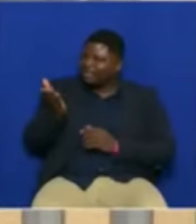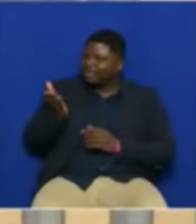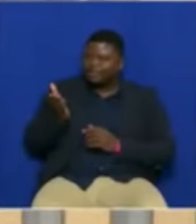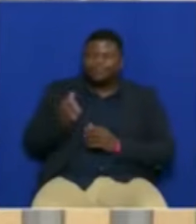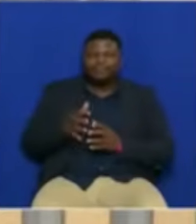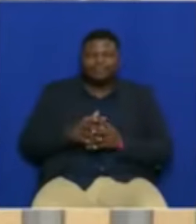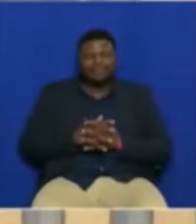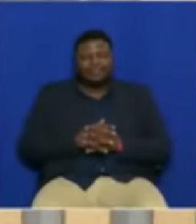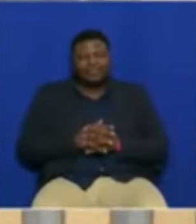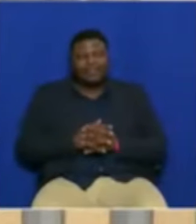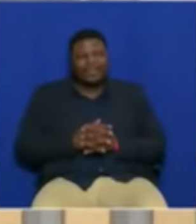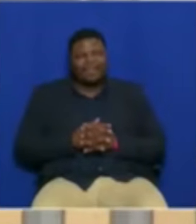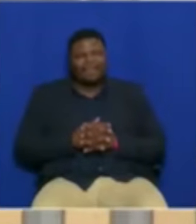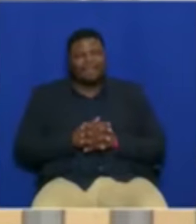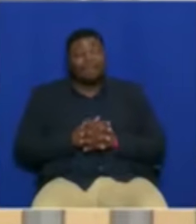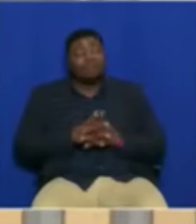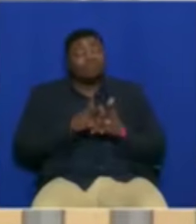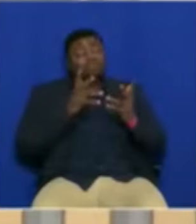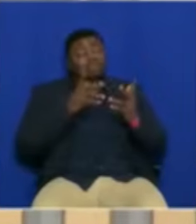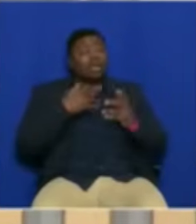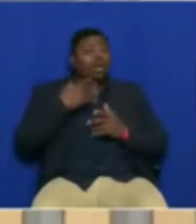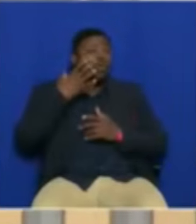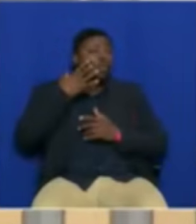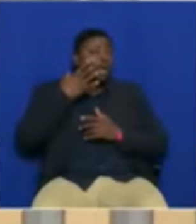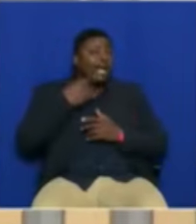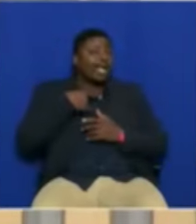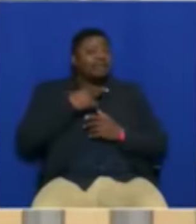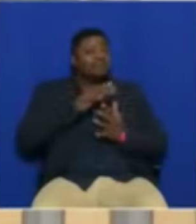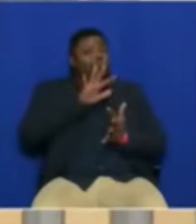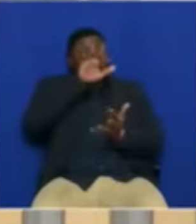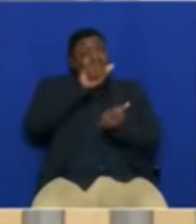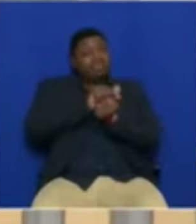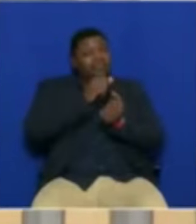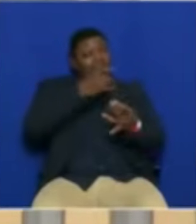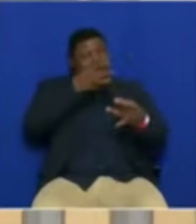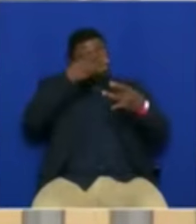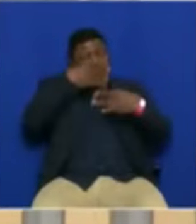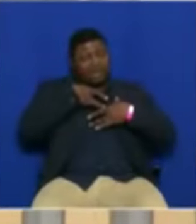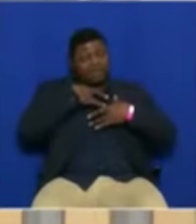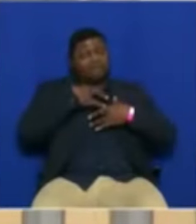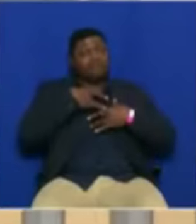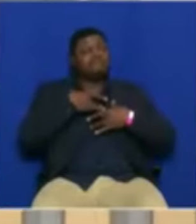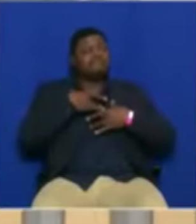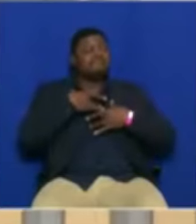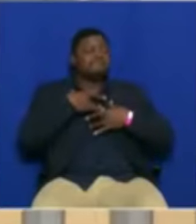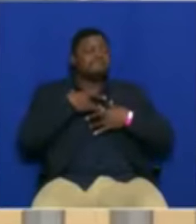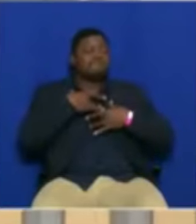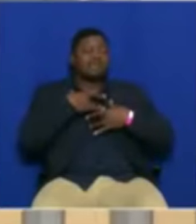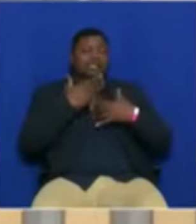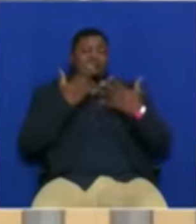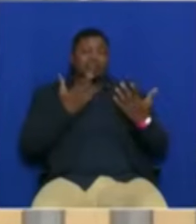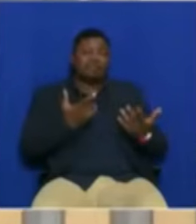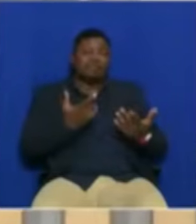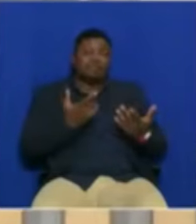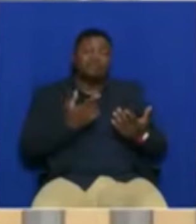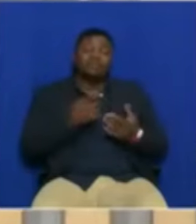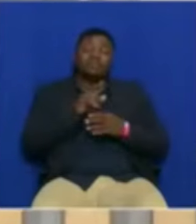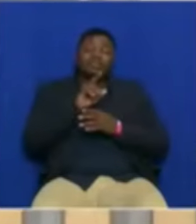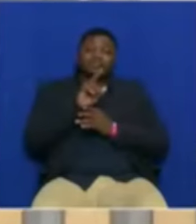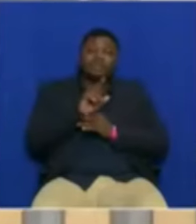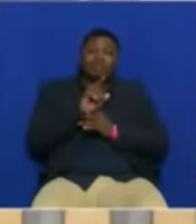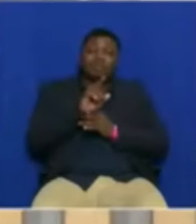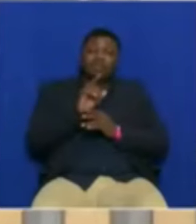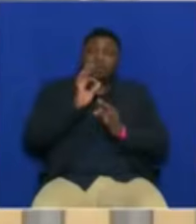the briefing, compared to the time now that you are asking me and telling me these questions about the importance of